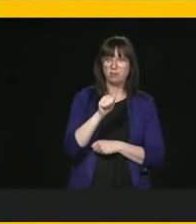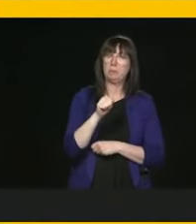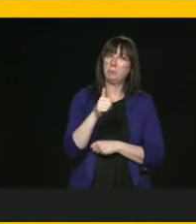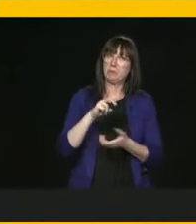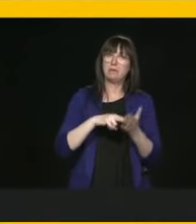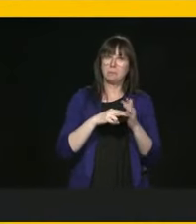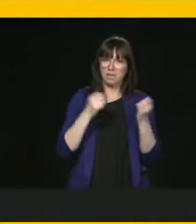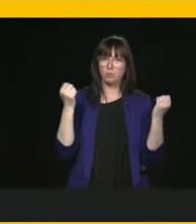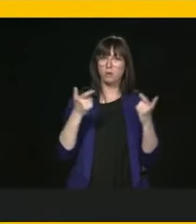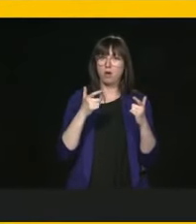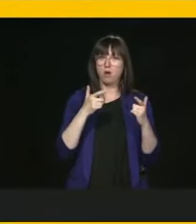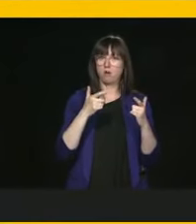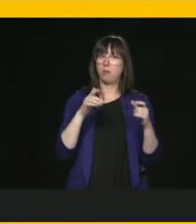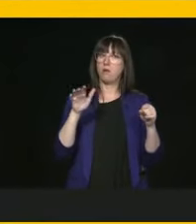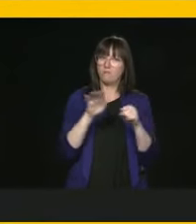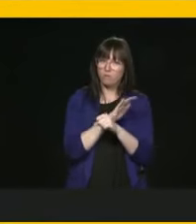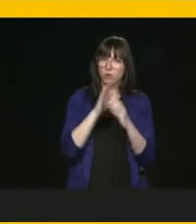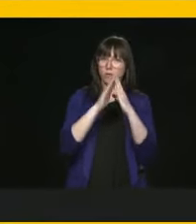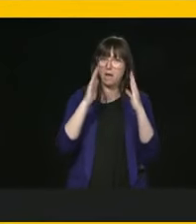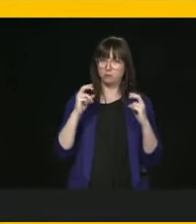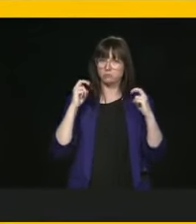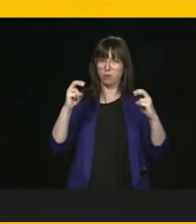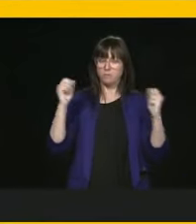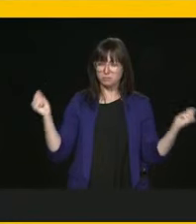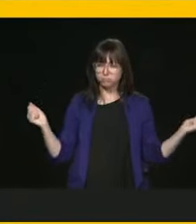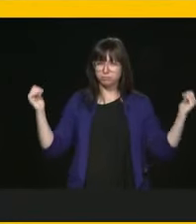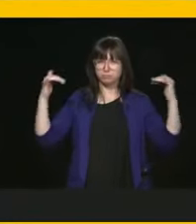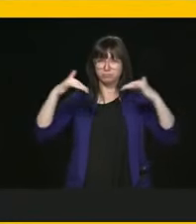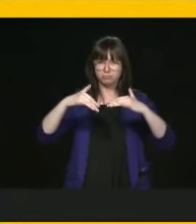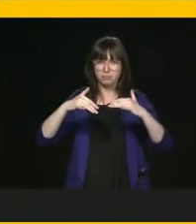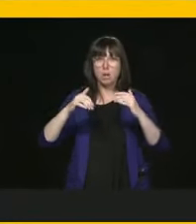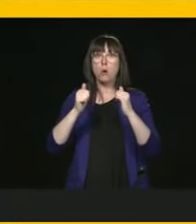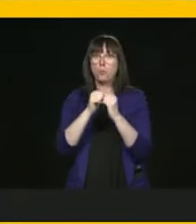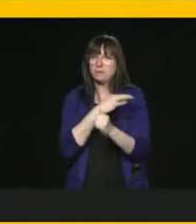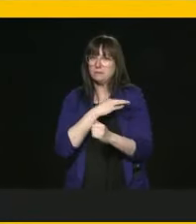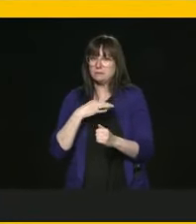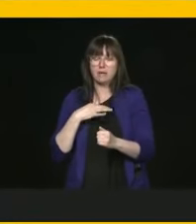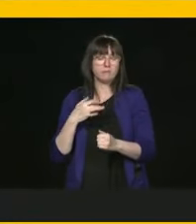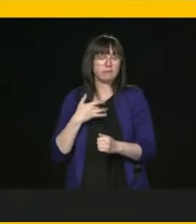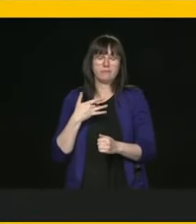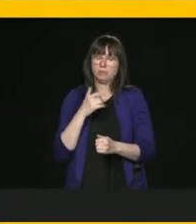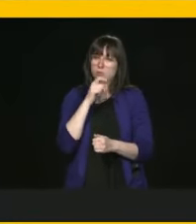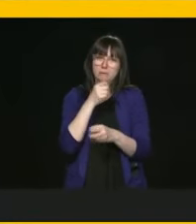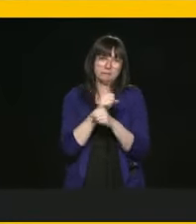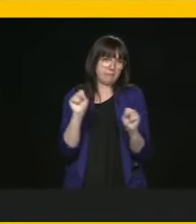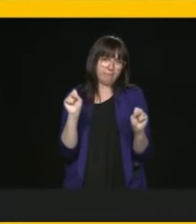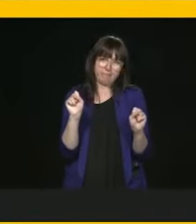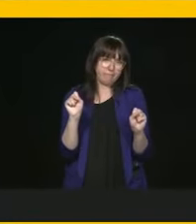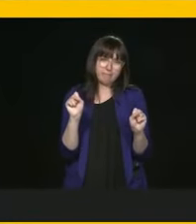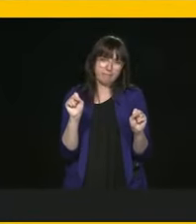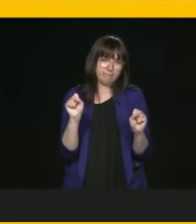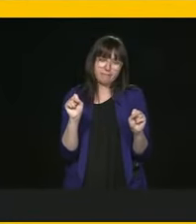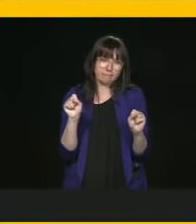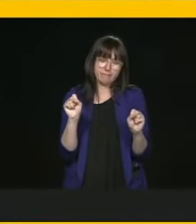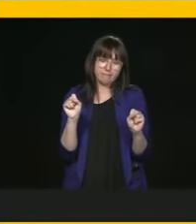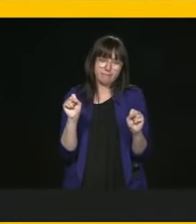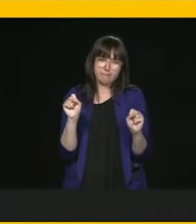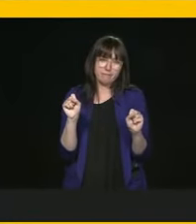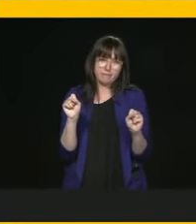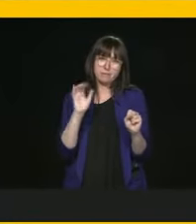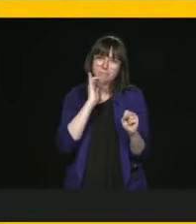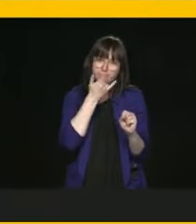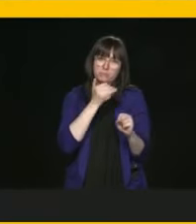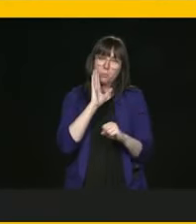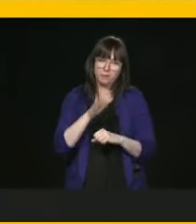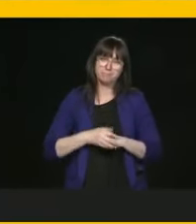Monday morning with a full House of Commons and all the staff associated with. And I think we can all recognize that that would be a mistake at this